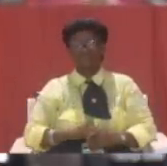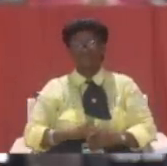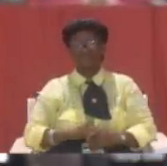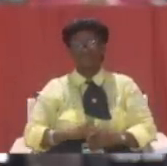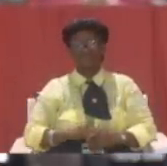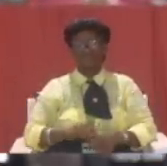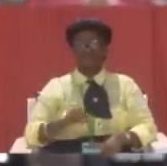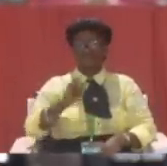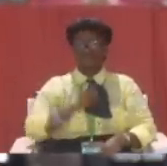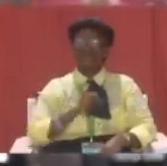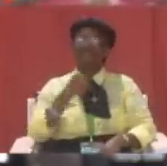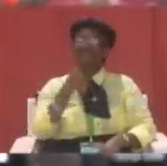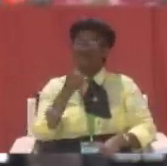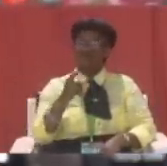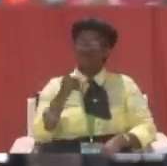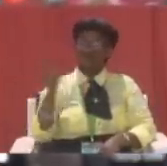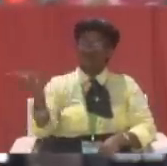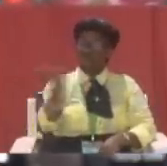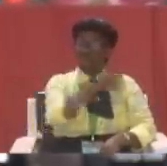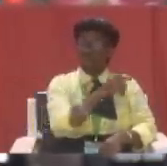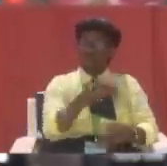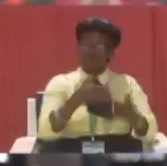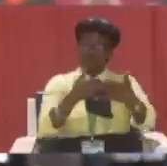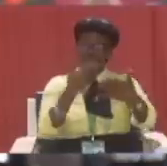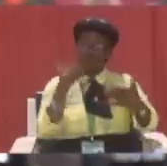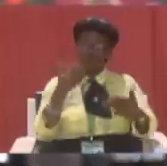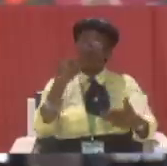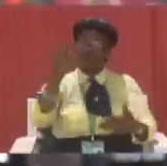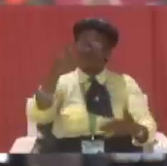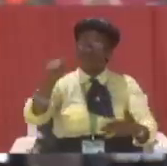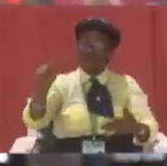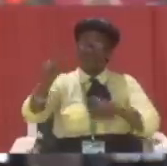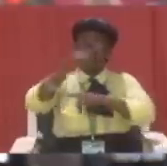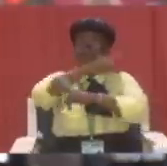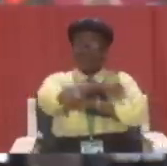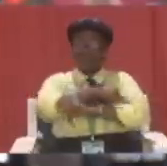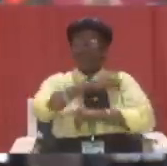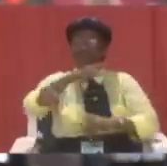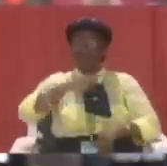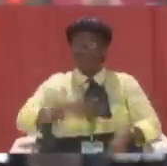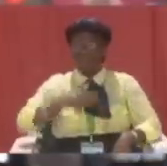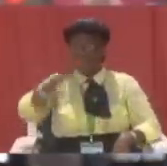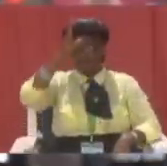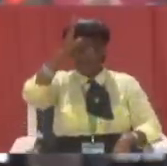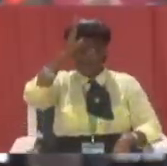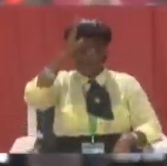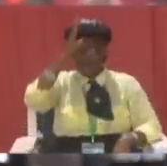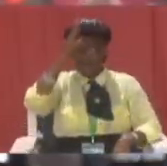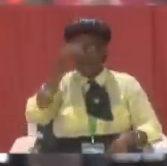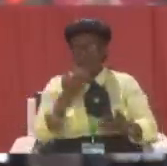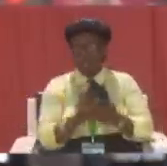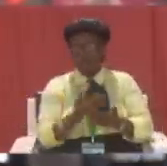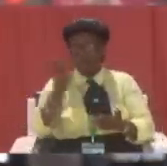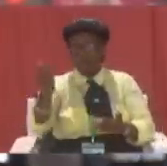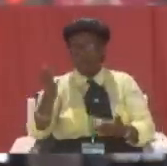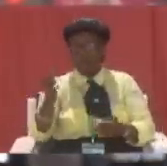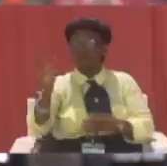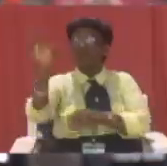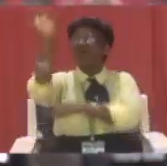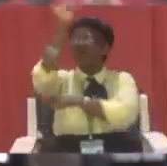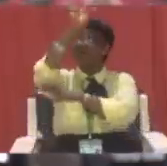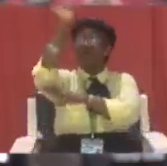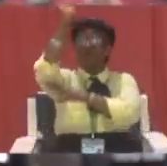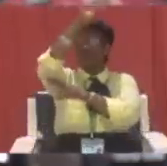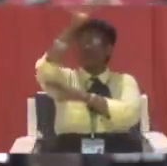I told you before, the day my father bought an umbrella, we celebrated